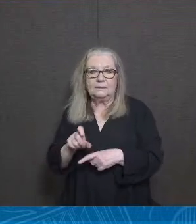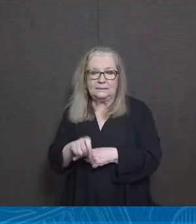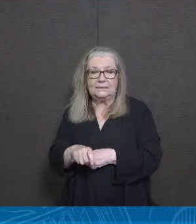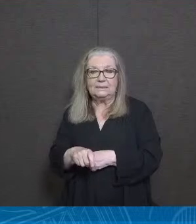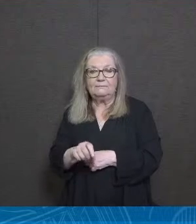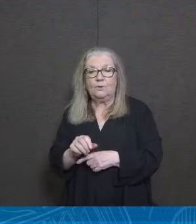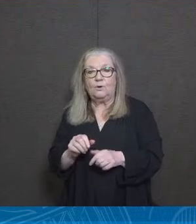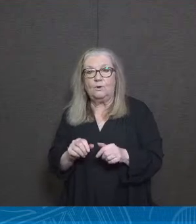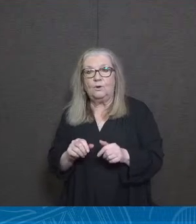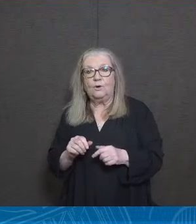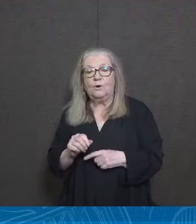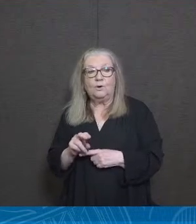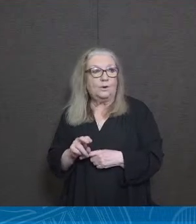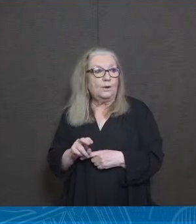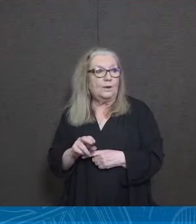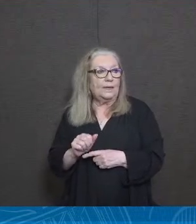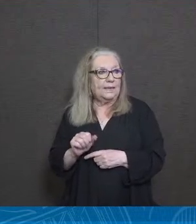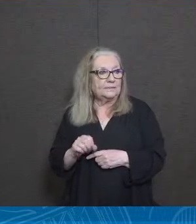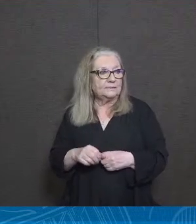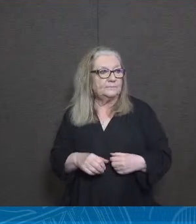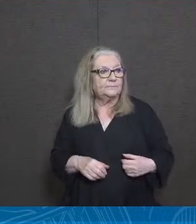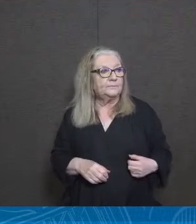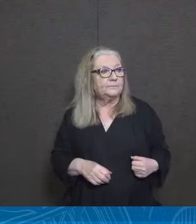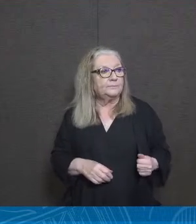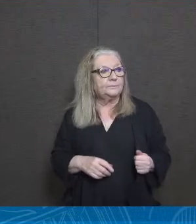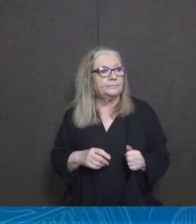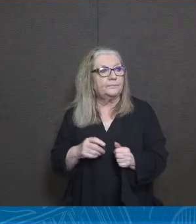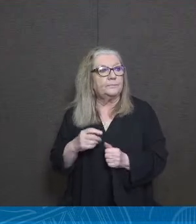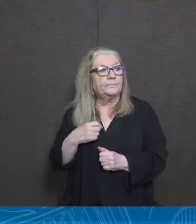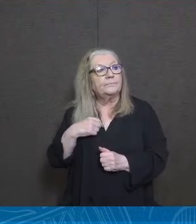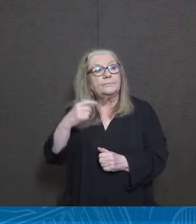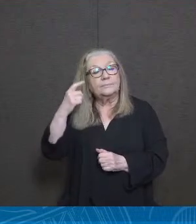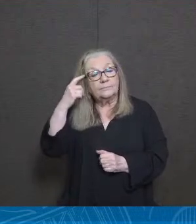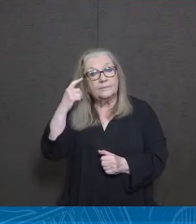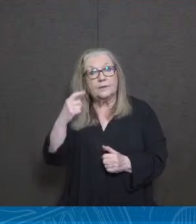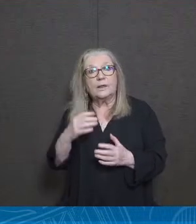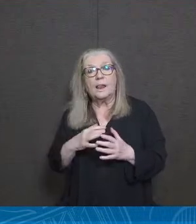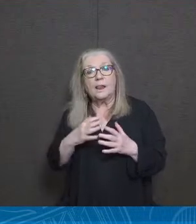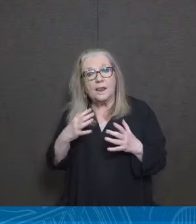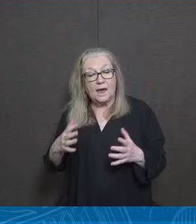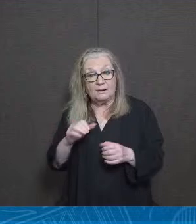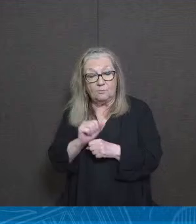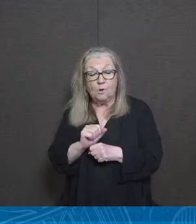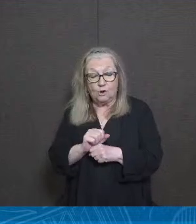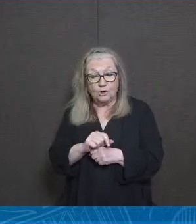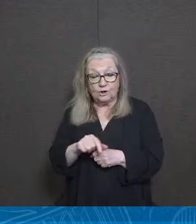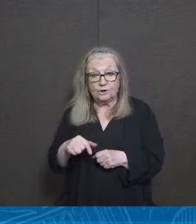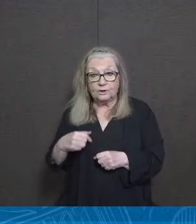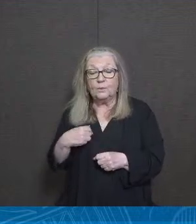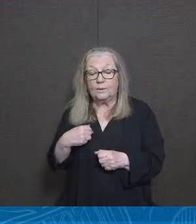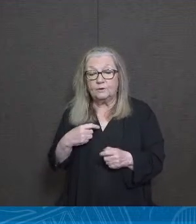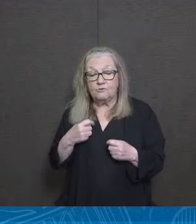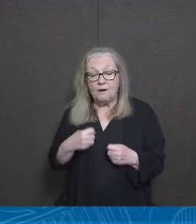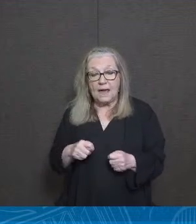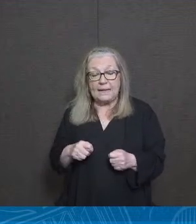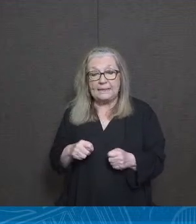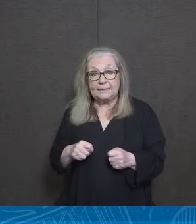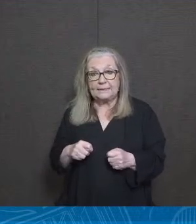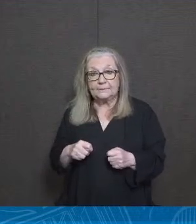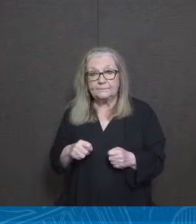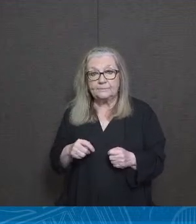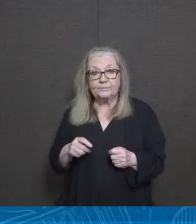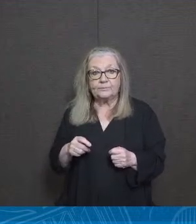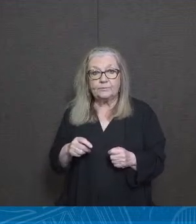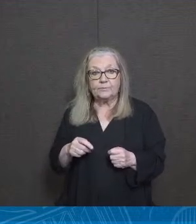Okay, thank you. You want to say? Yeah. Okay, yeah, please. So I guess a lot of work that we're doing is also trying to, so